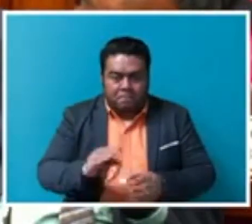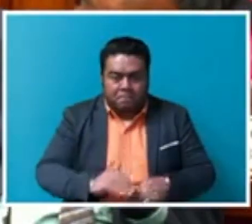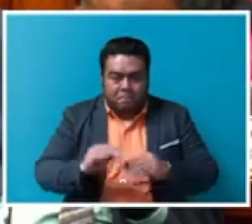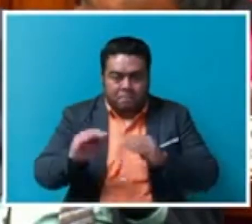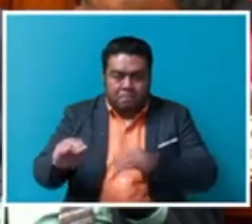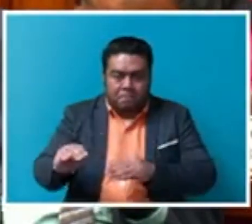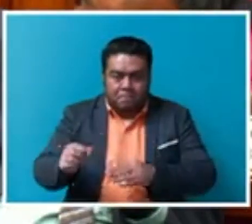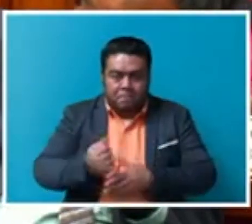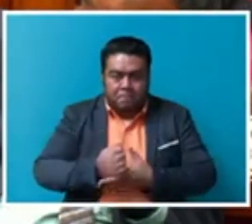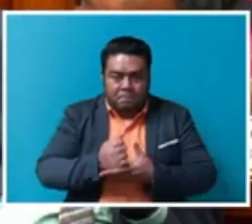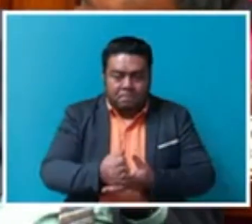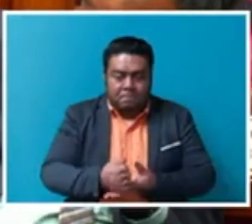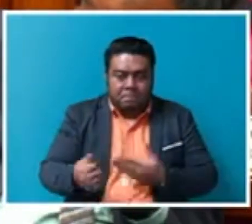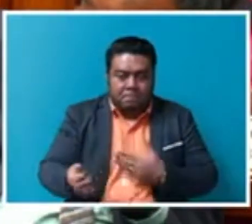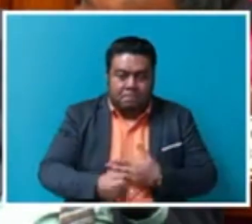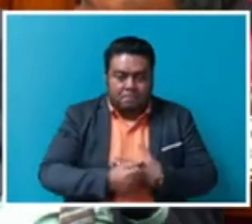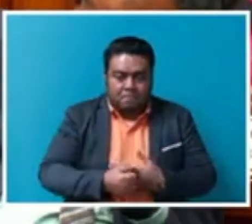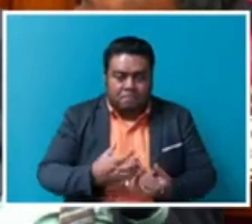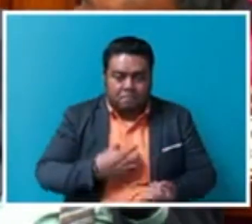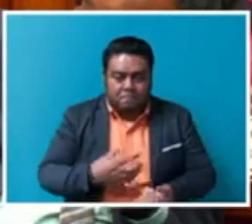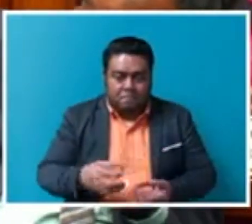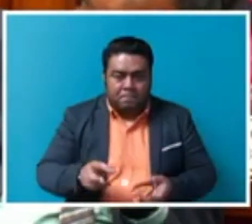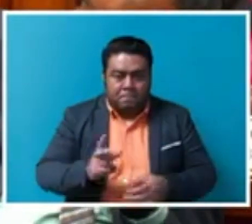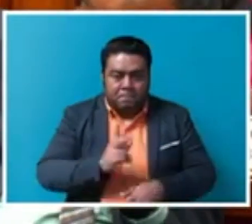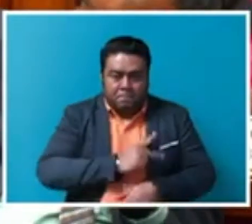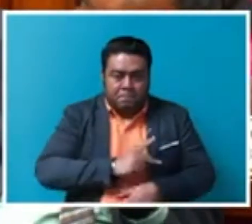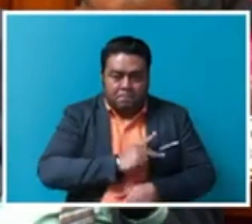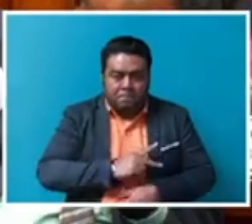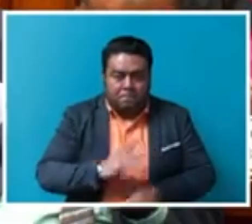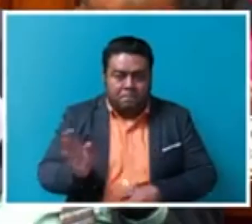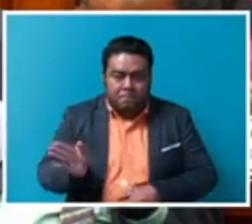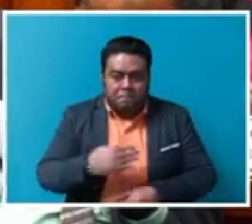that support a safer, more professional public transport for all Fijians. Good night.